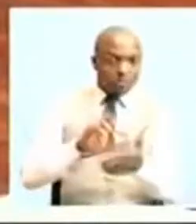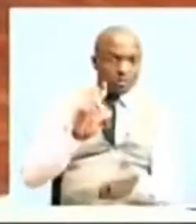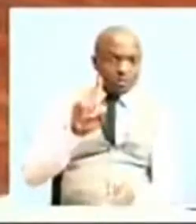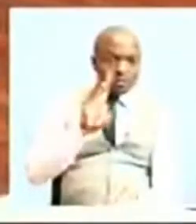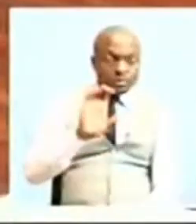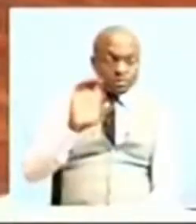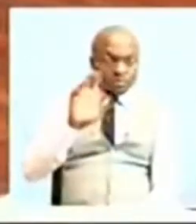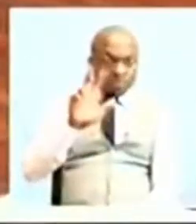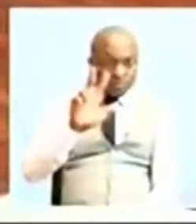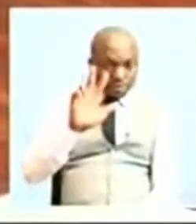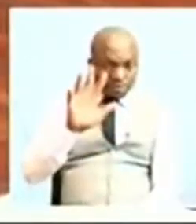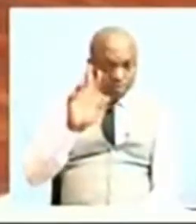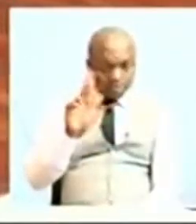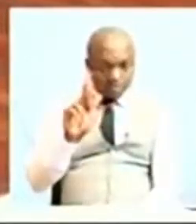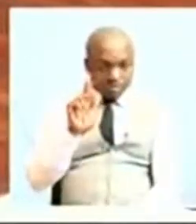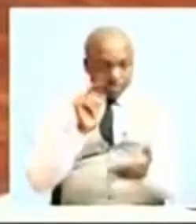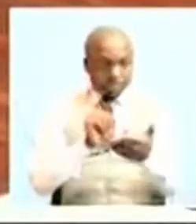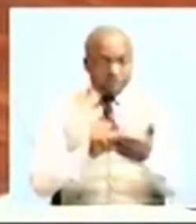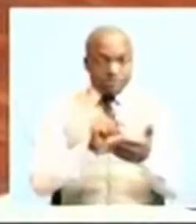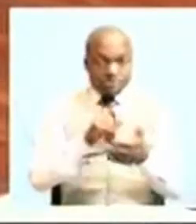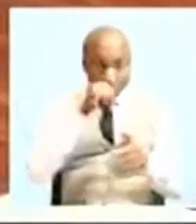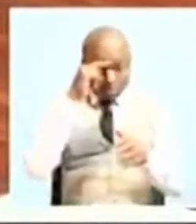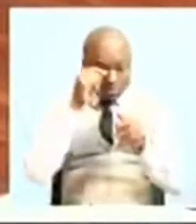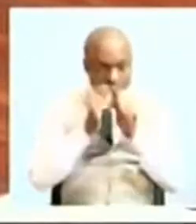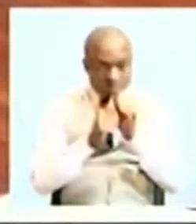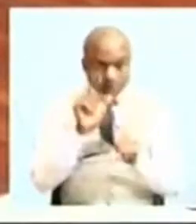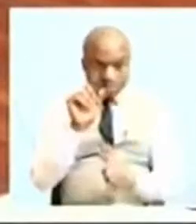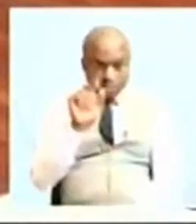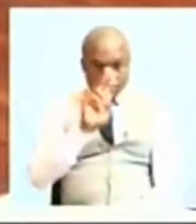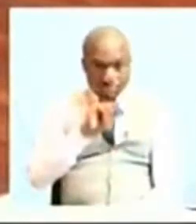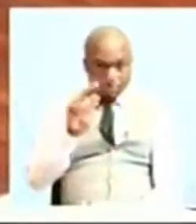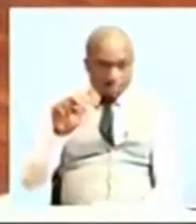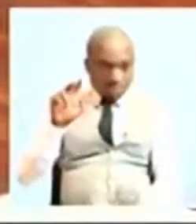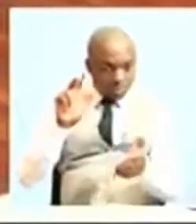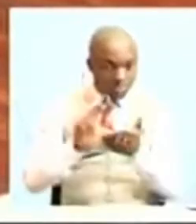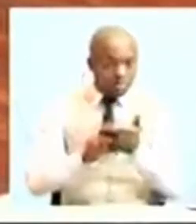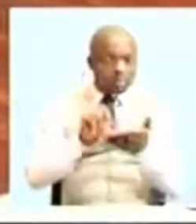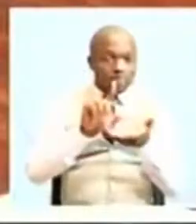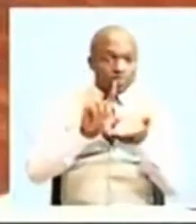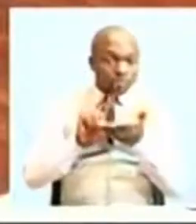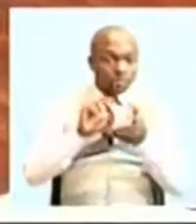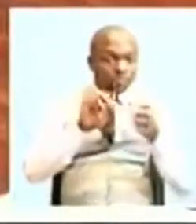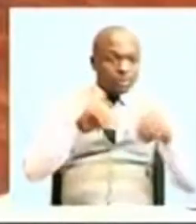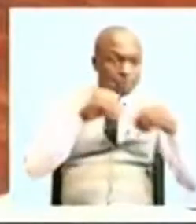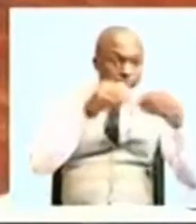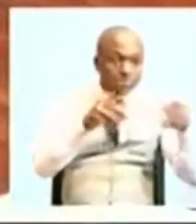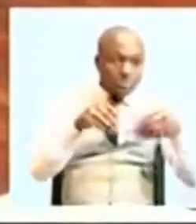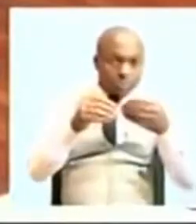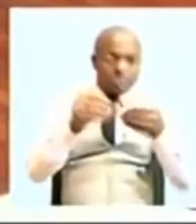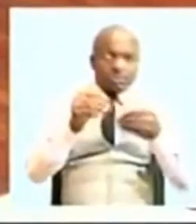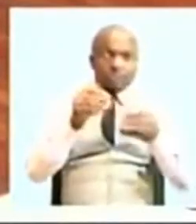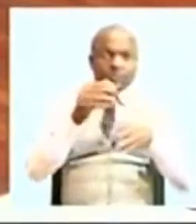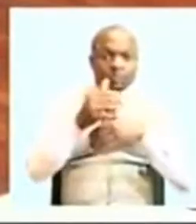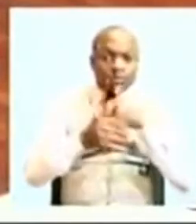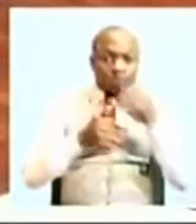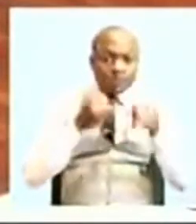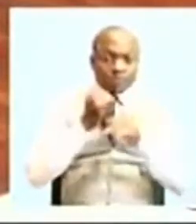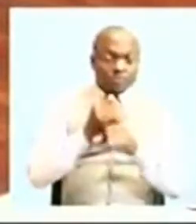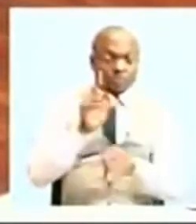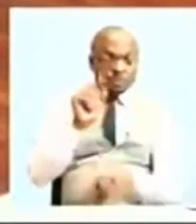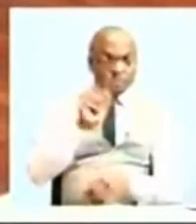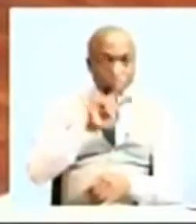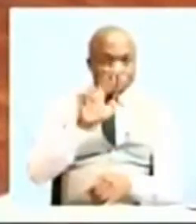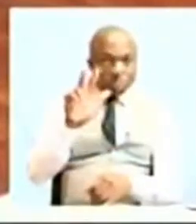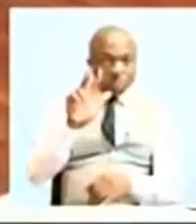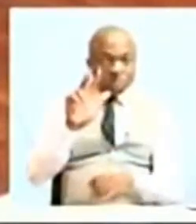5,934,135 kwacha. This was due to the 2022 approved loans being disbursed in the year 2023 together with the